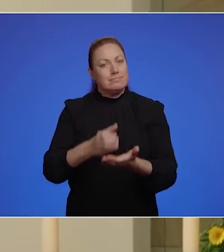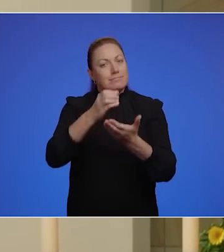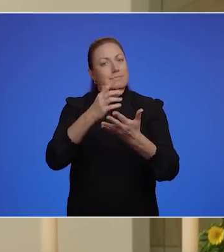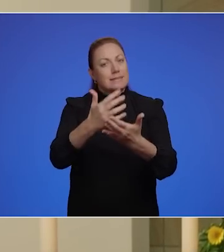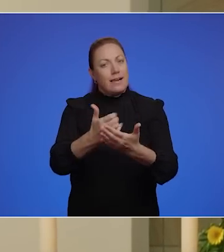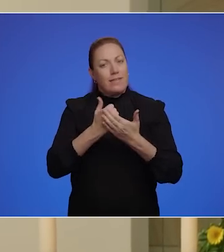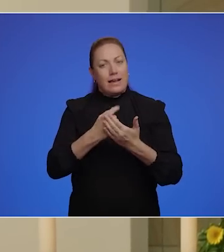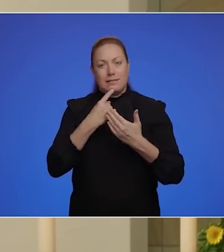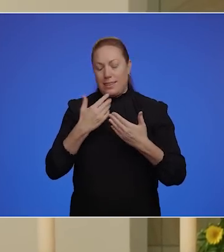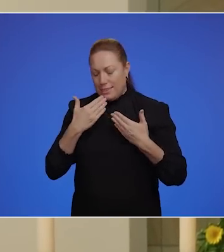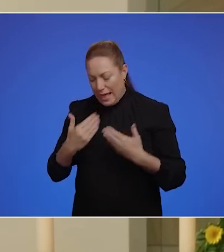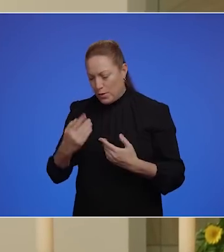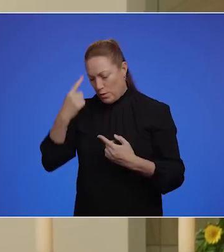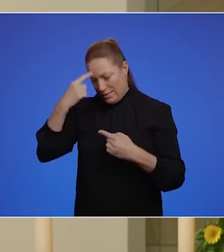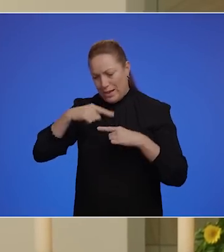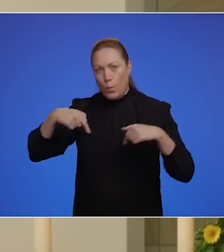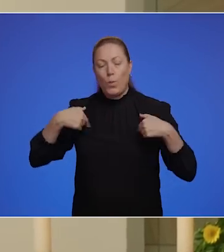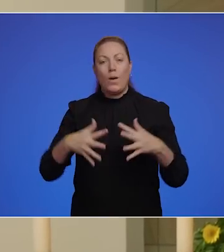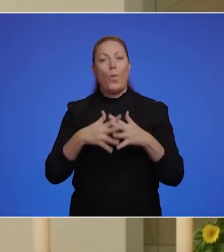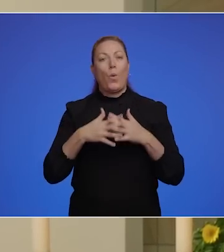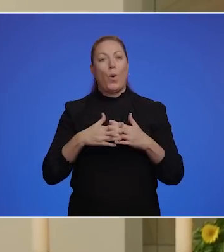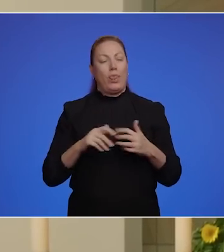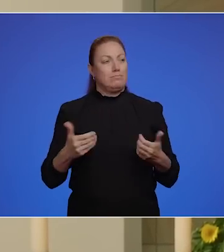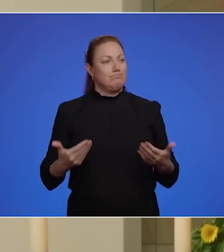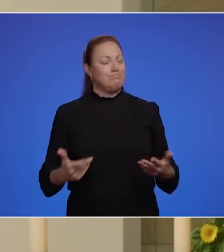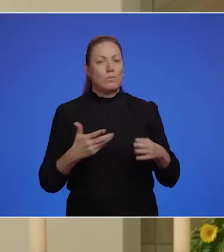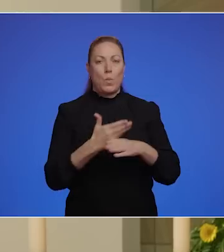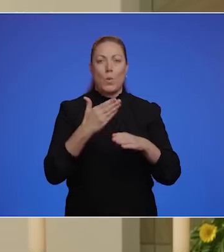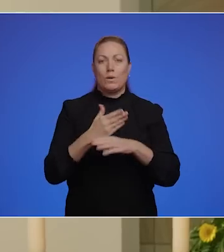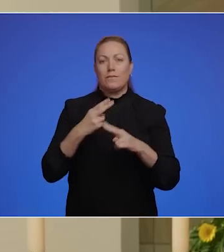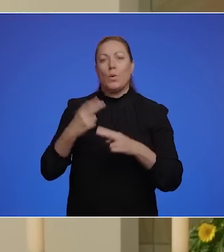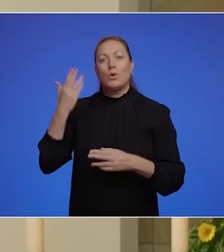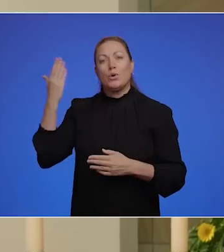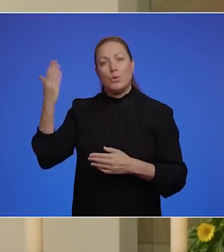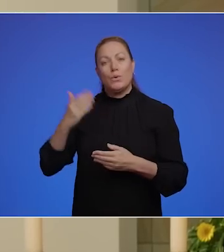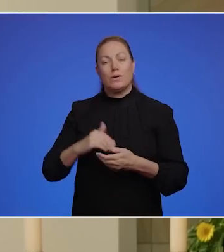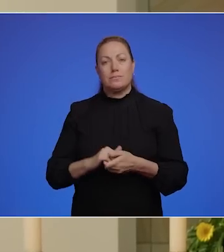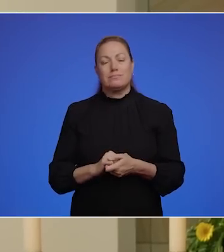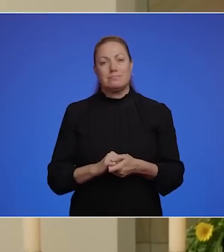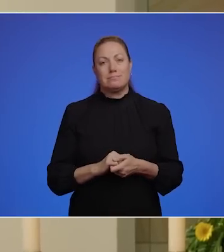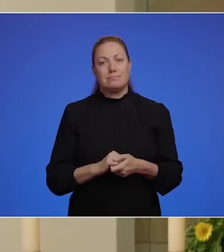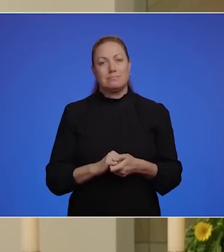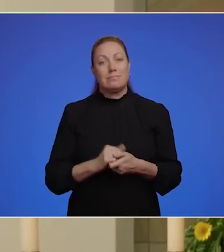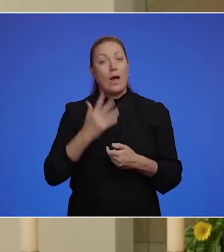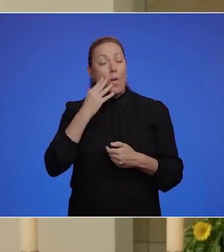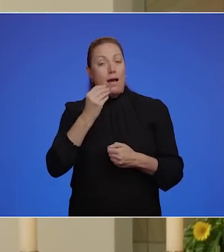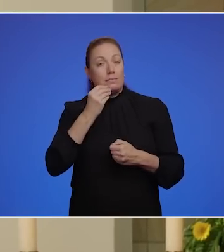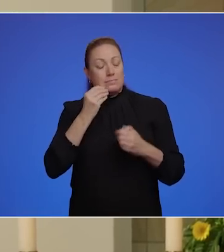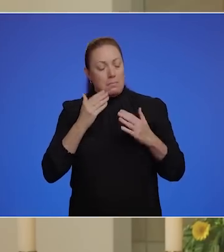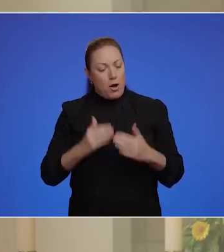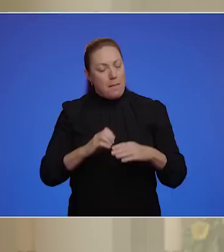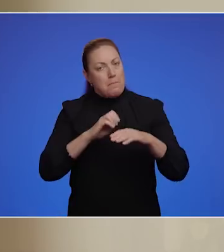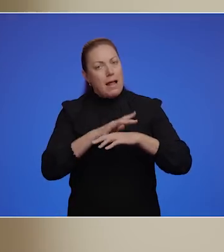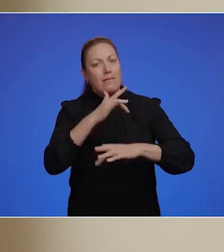thanks that you have held us worthy to be in your presence and minister to you. Humbly we pray that, partaking of the body and blood of